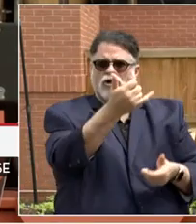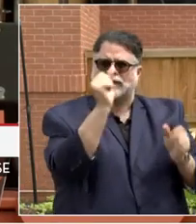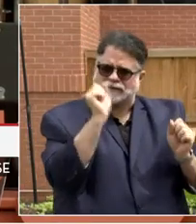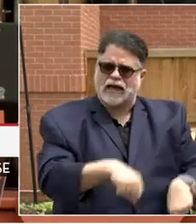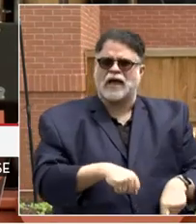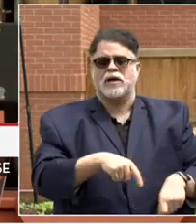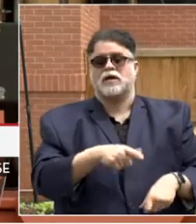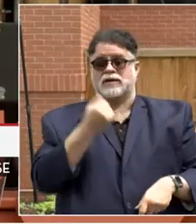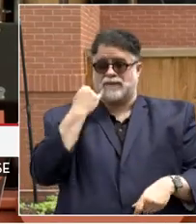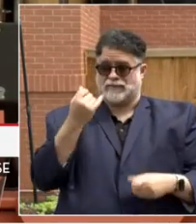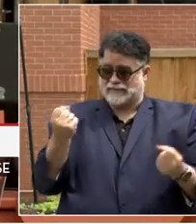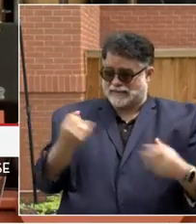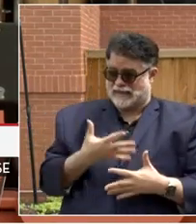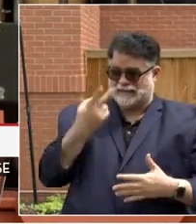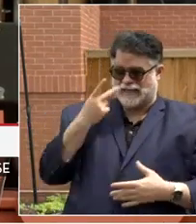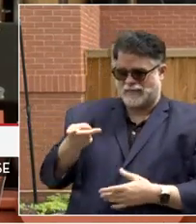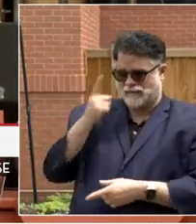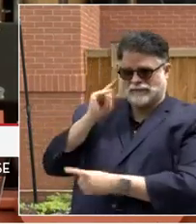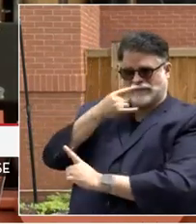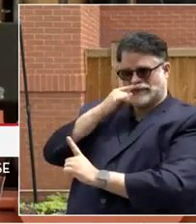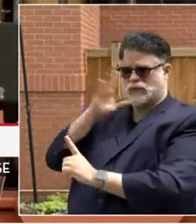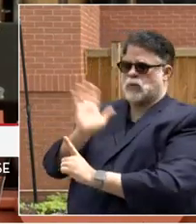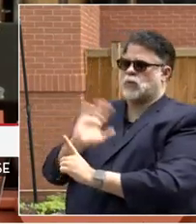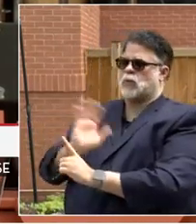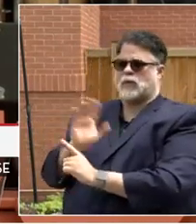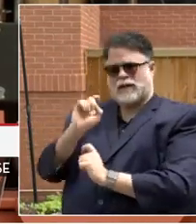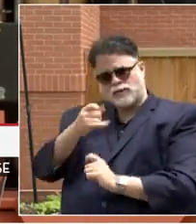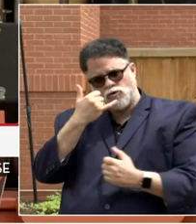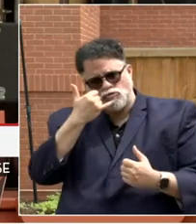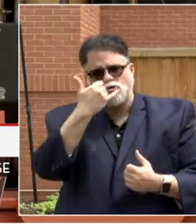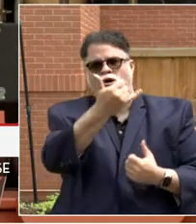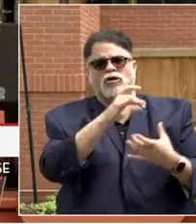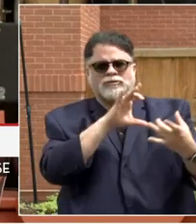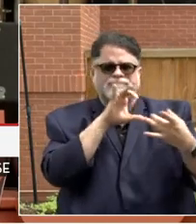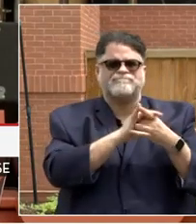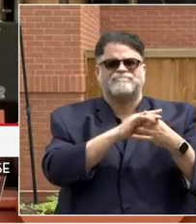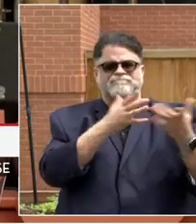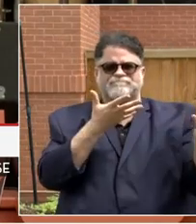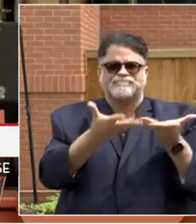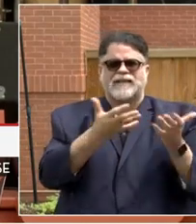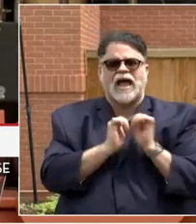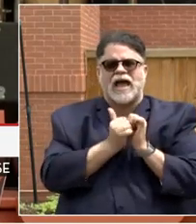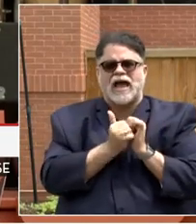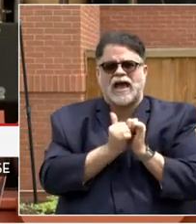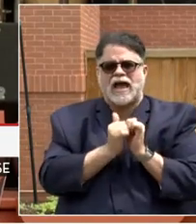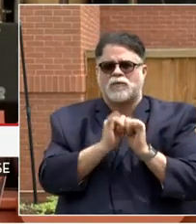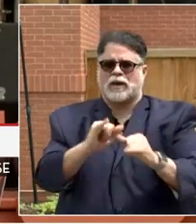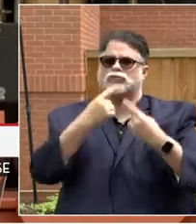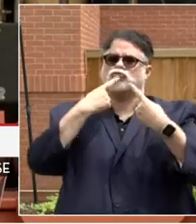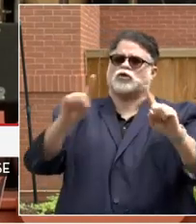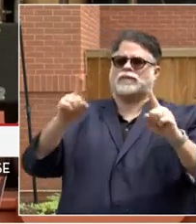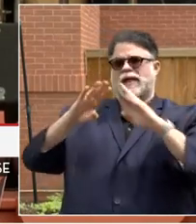kids. So we say it all the time, and we know